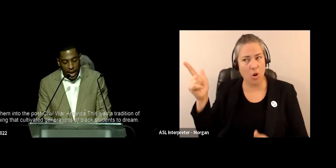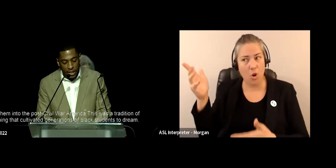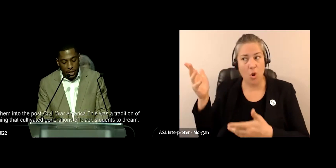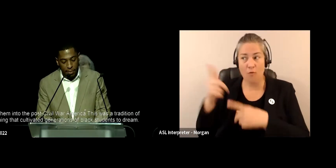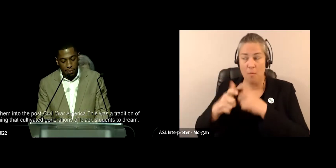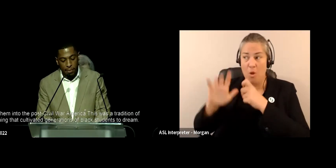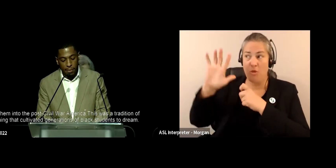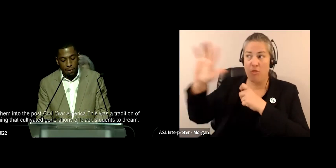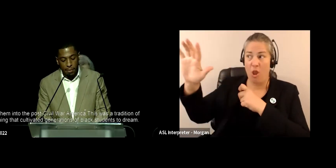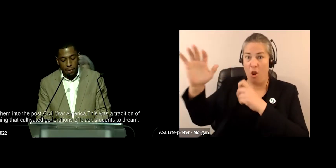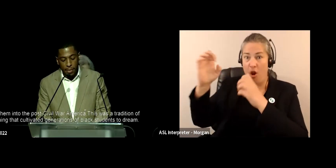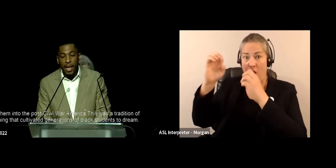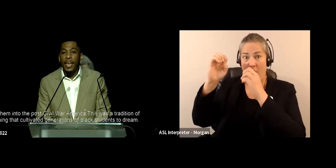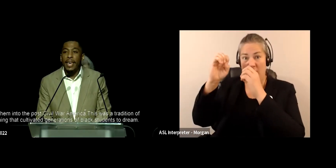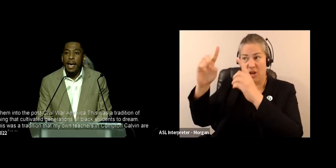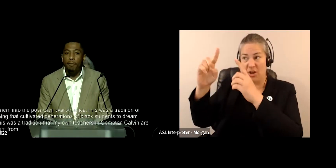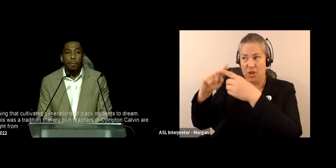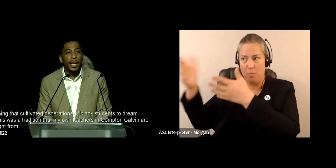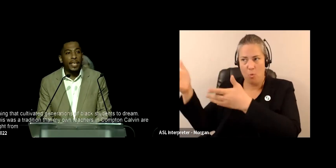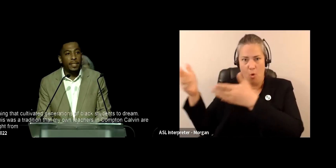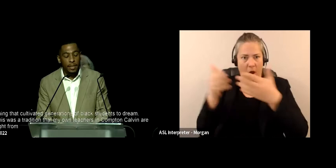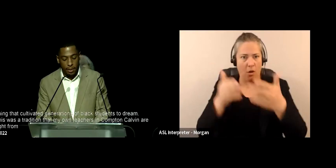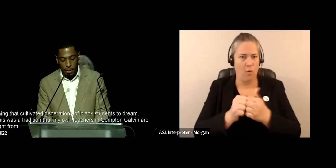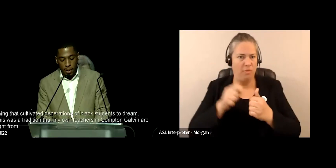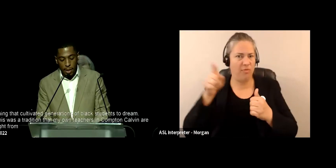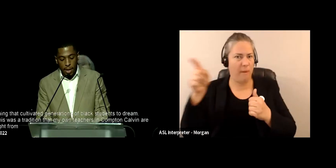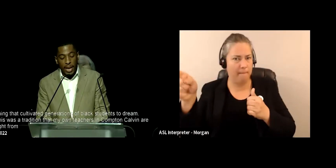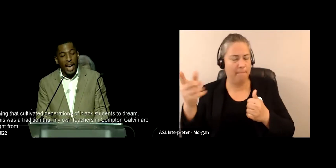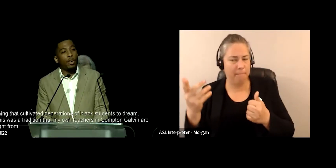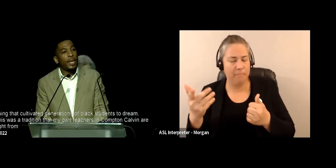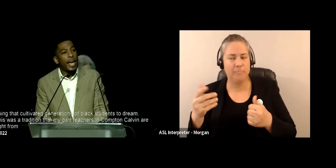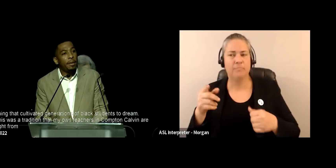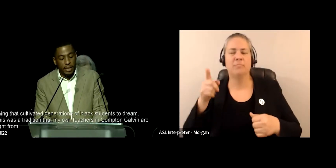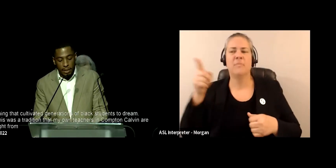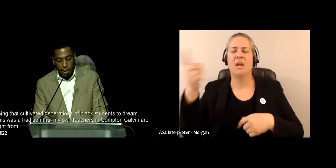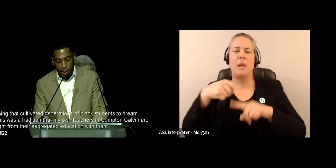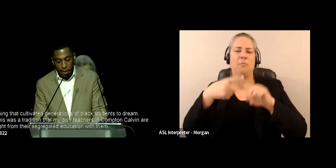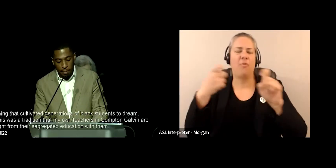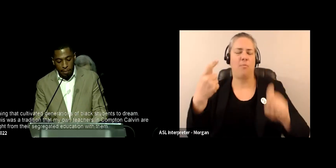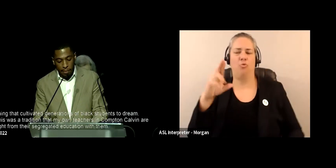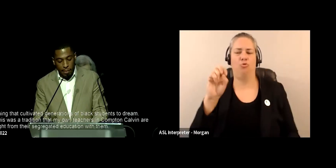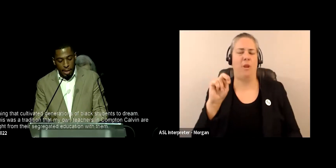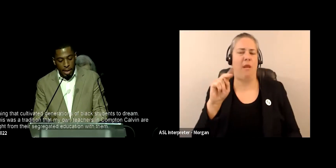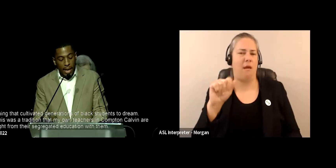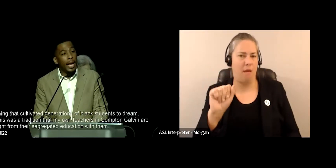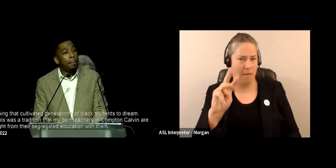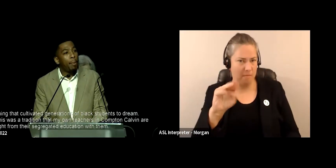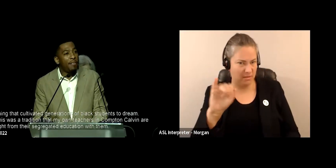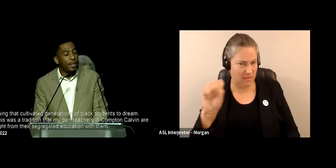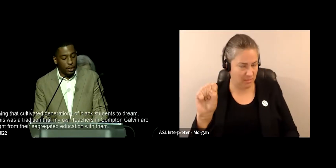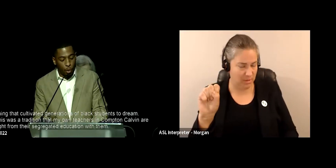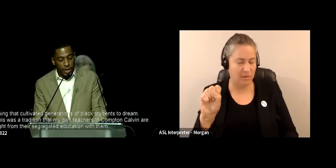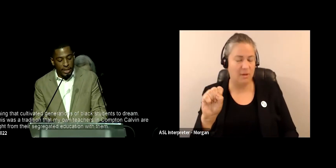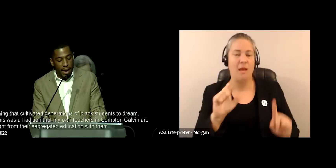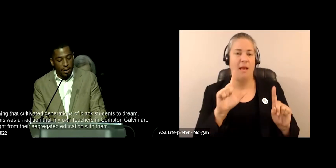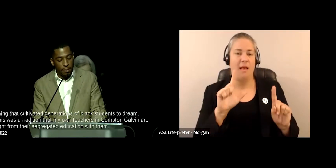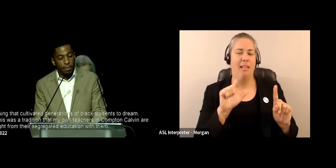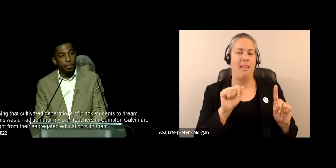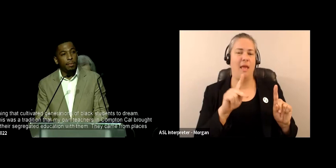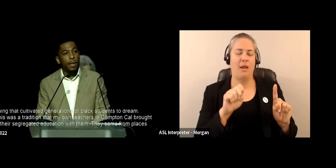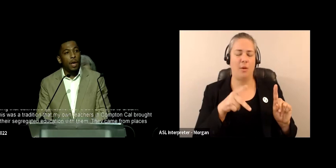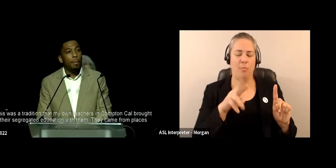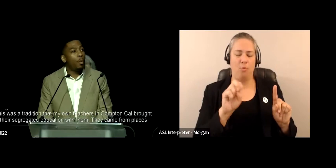segregated education. They came from places like Grenada, Mississippi, Lake Providence,